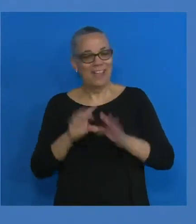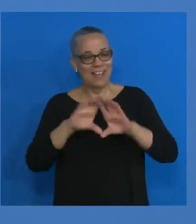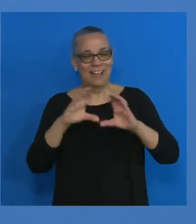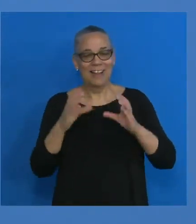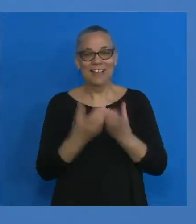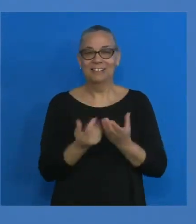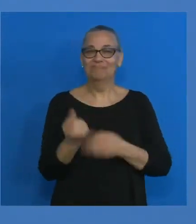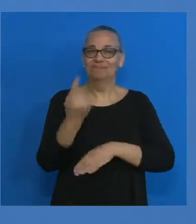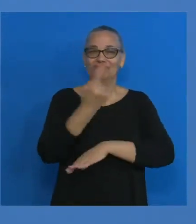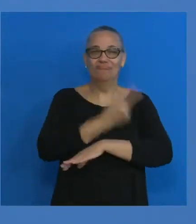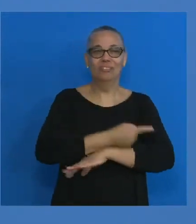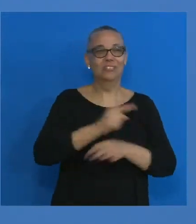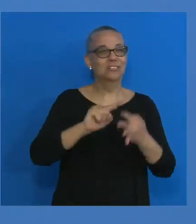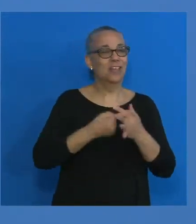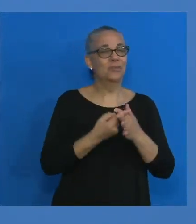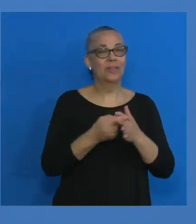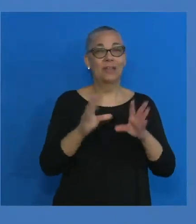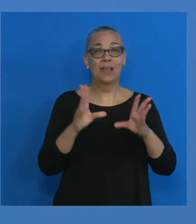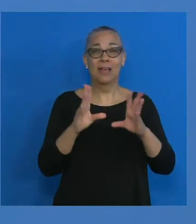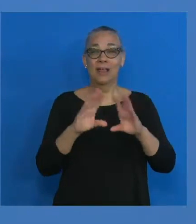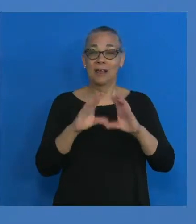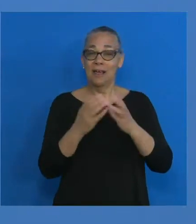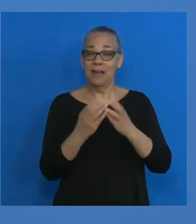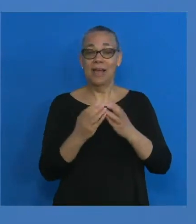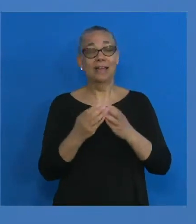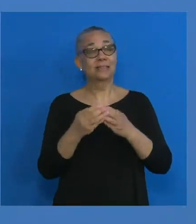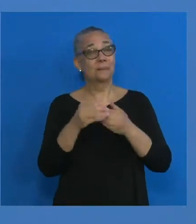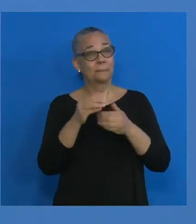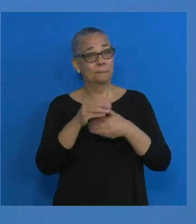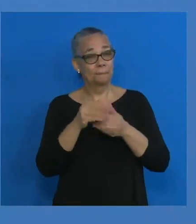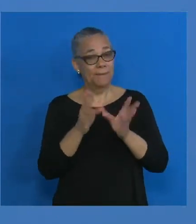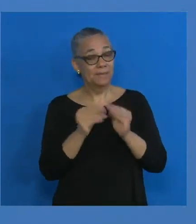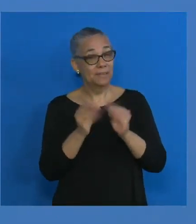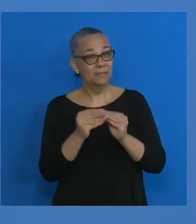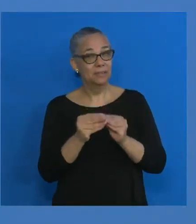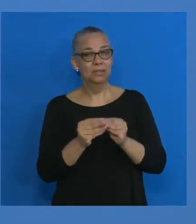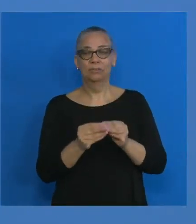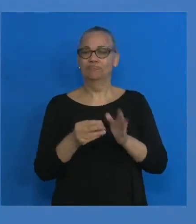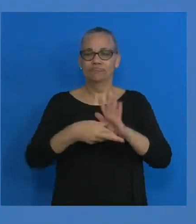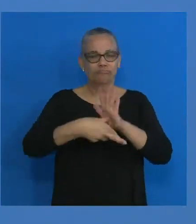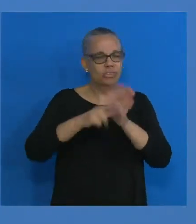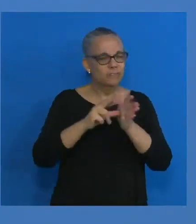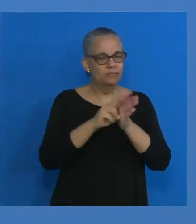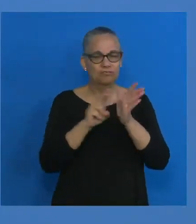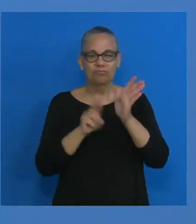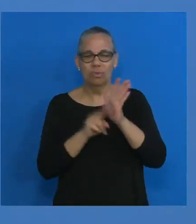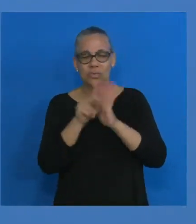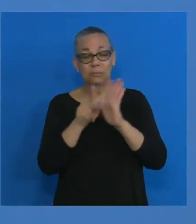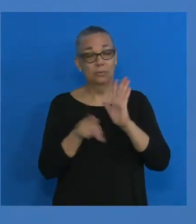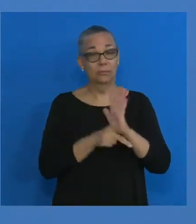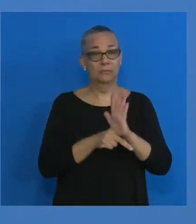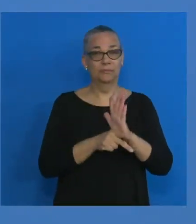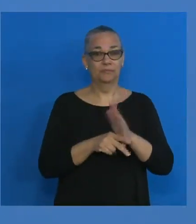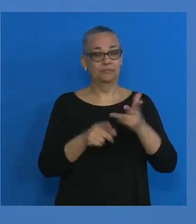and the day started with a class meeting held to review class and school rules and protocols. West End